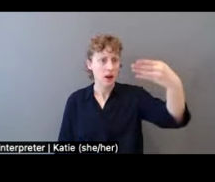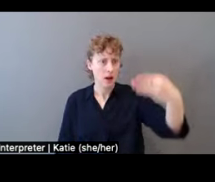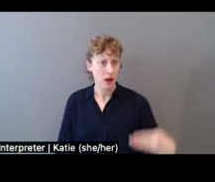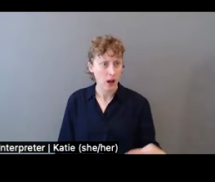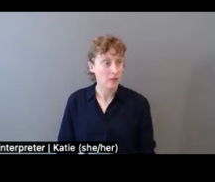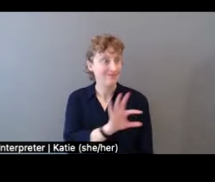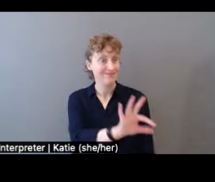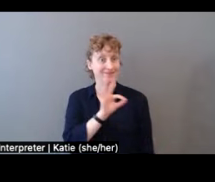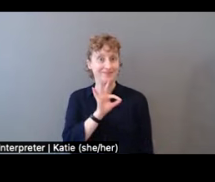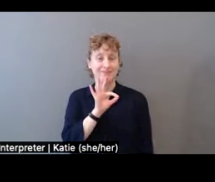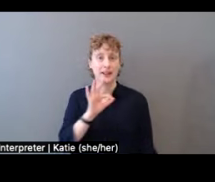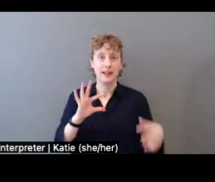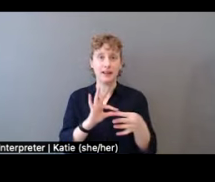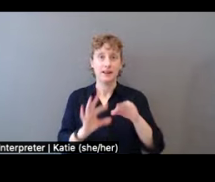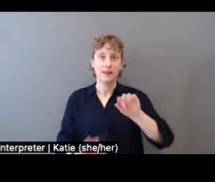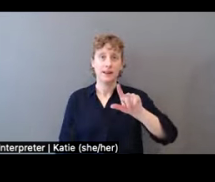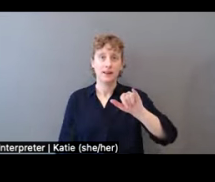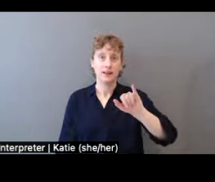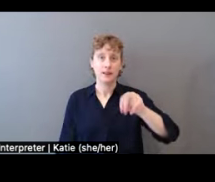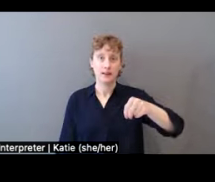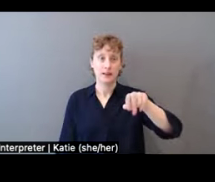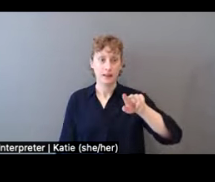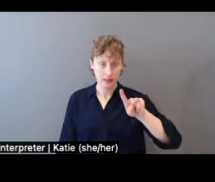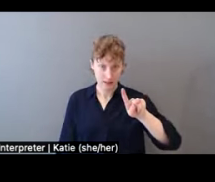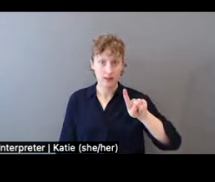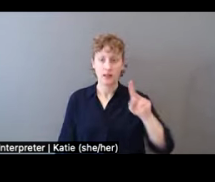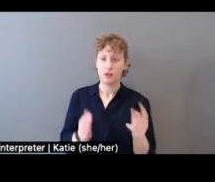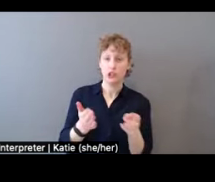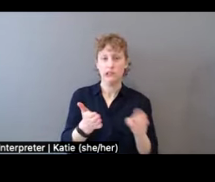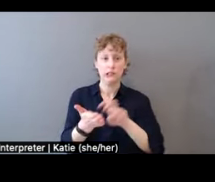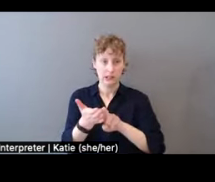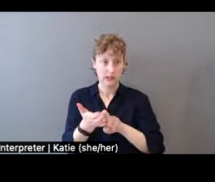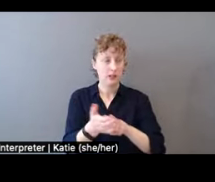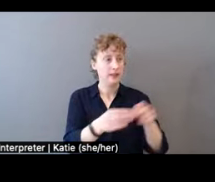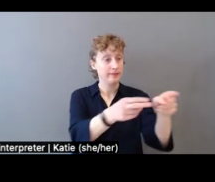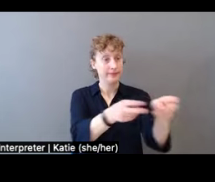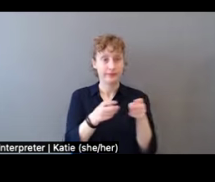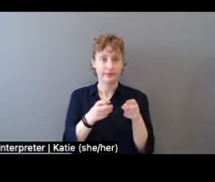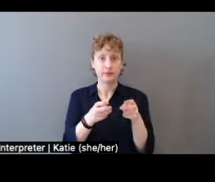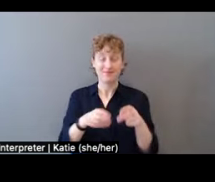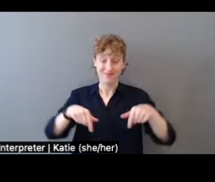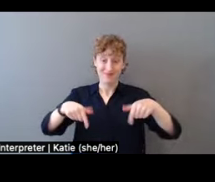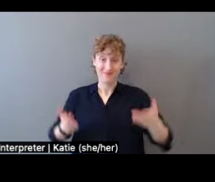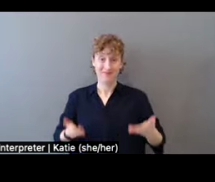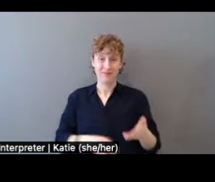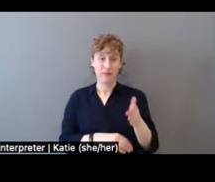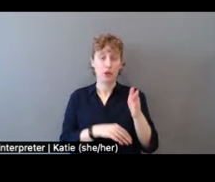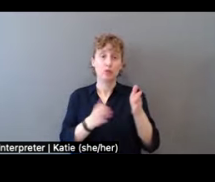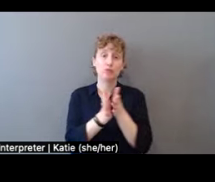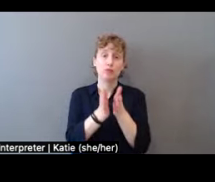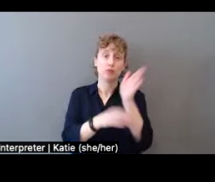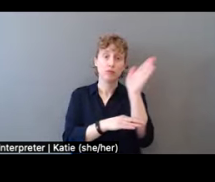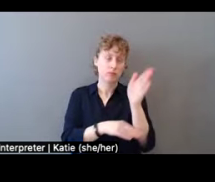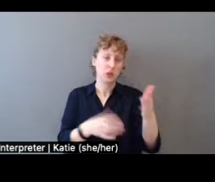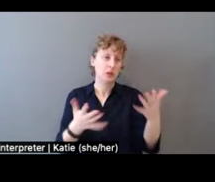link from the AU-EU Youth Action Lab Cooperation Grants webpage. This presentation will be shared on the